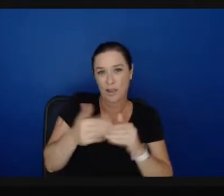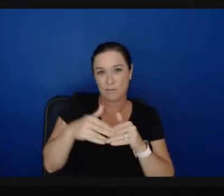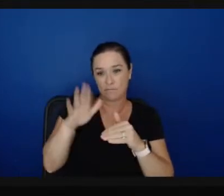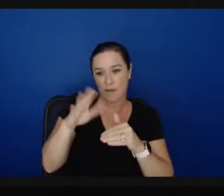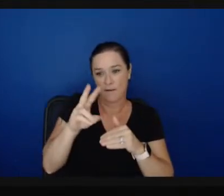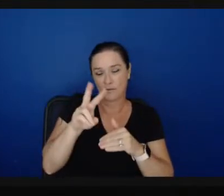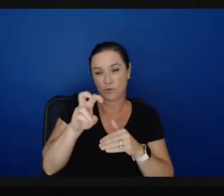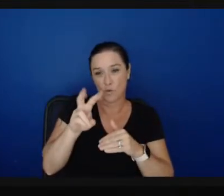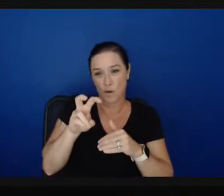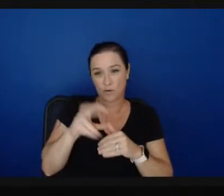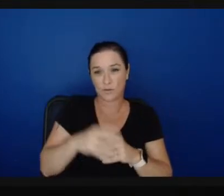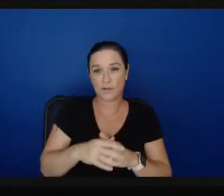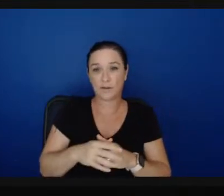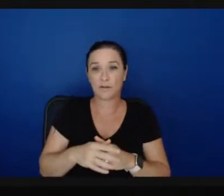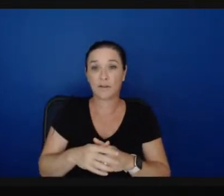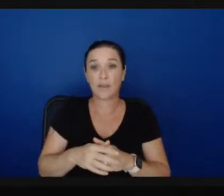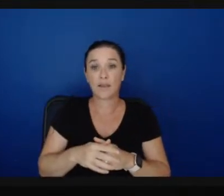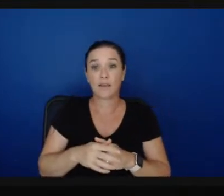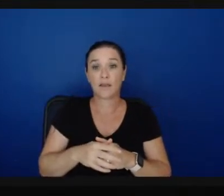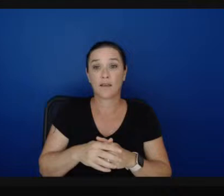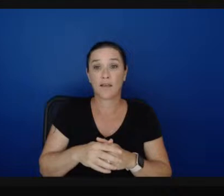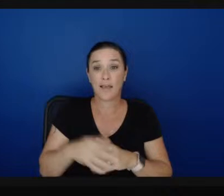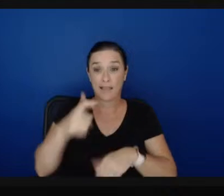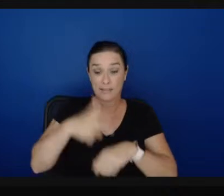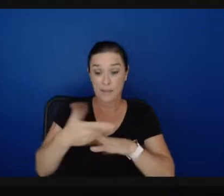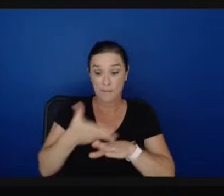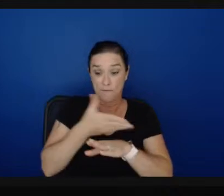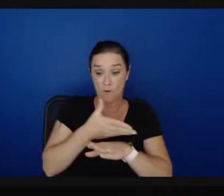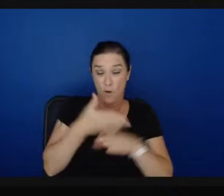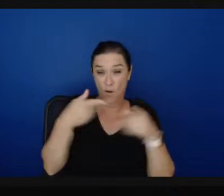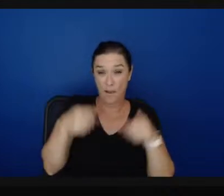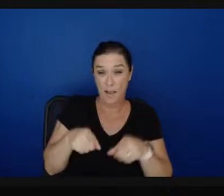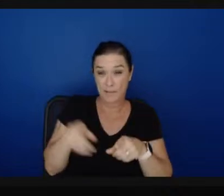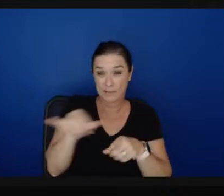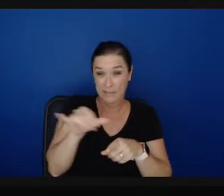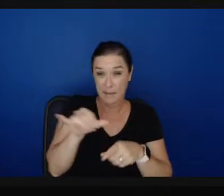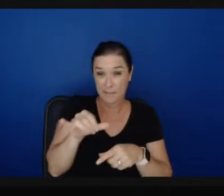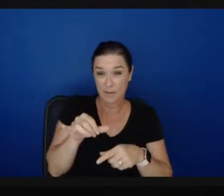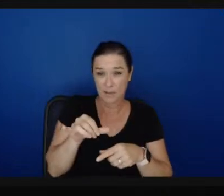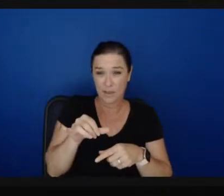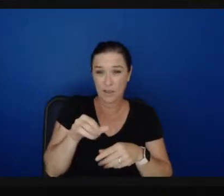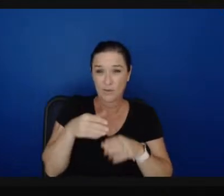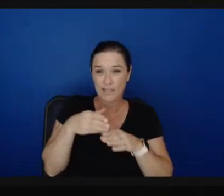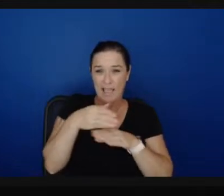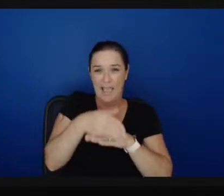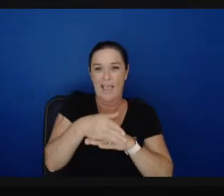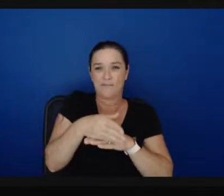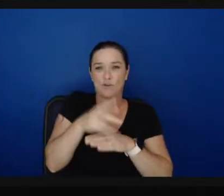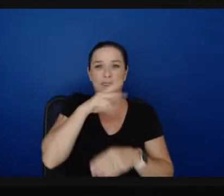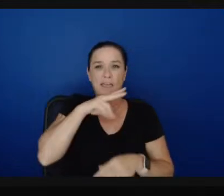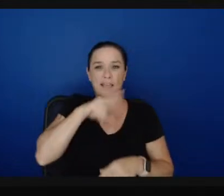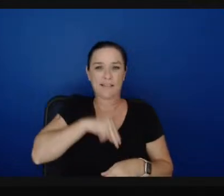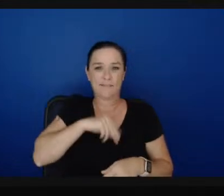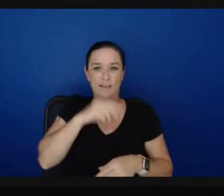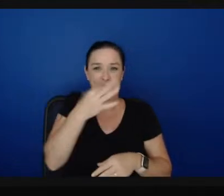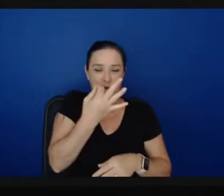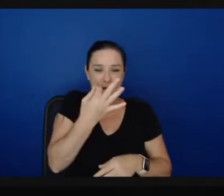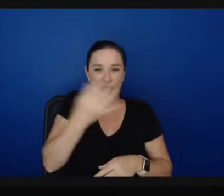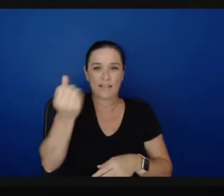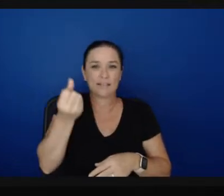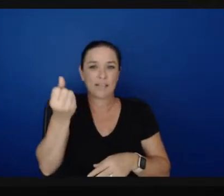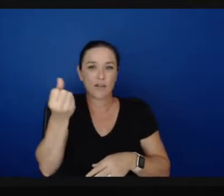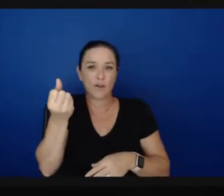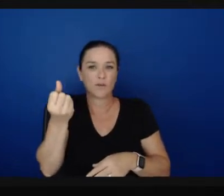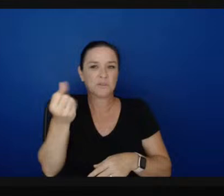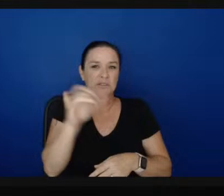previous time like that was just after Thanksgiving, Friday and Saturday, around those values as